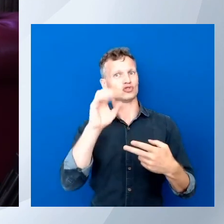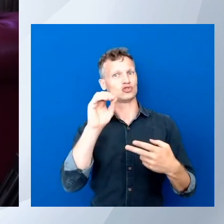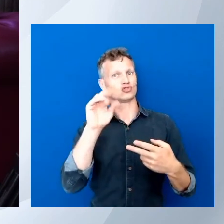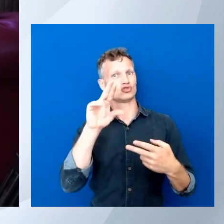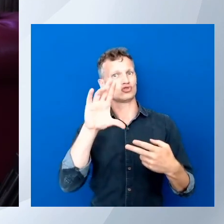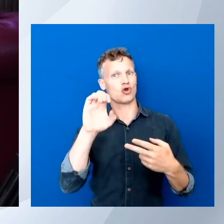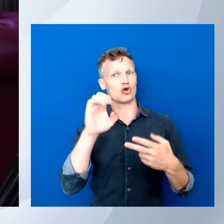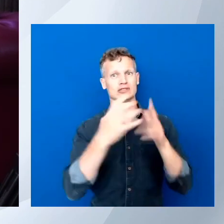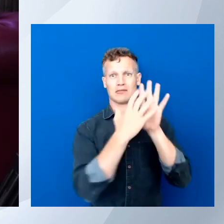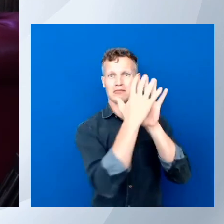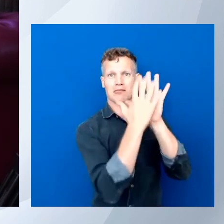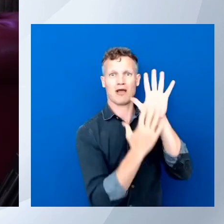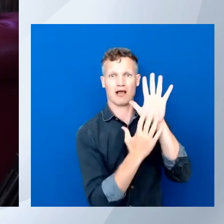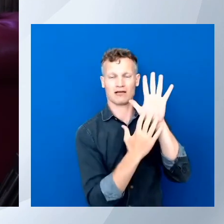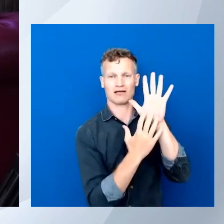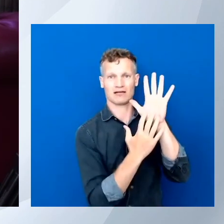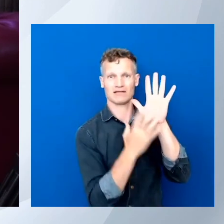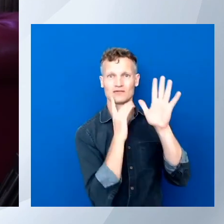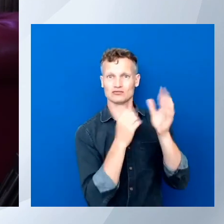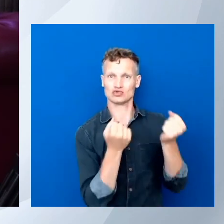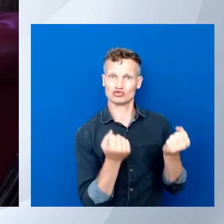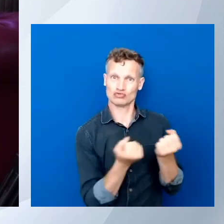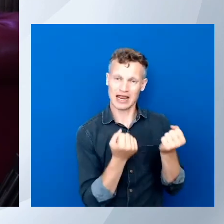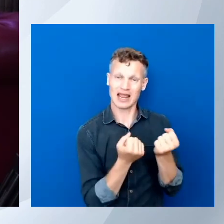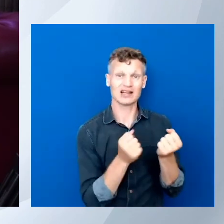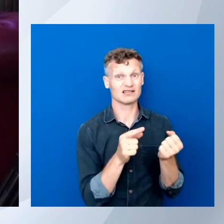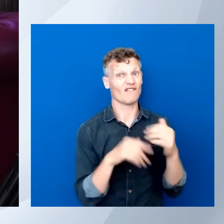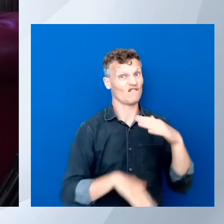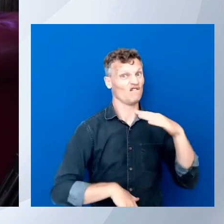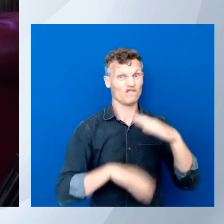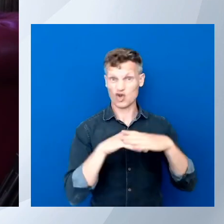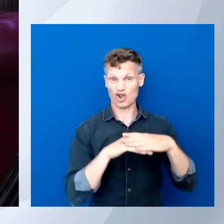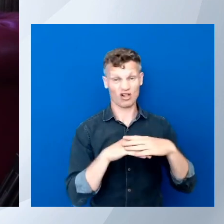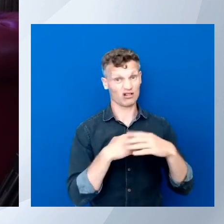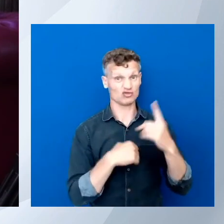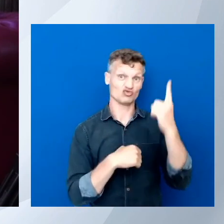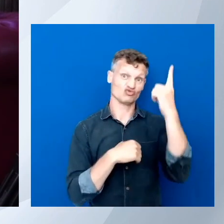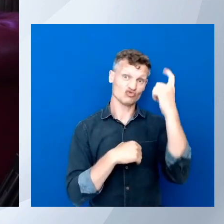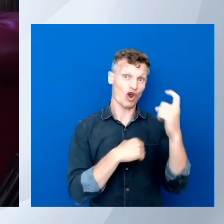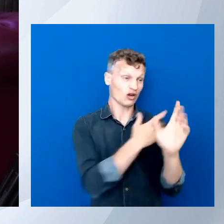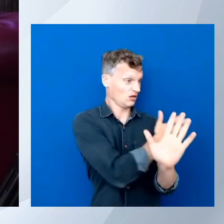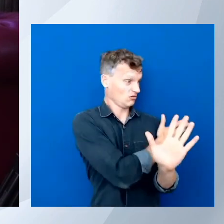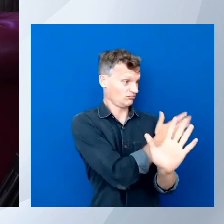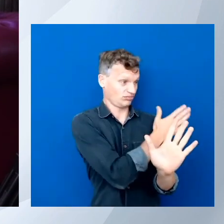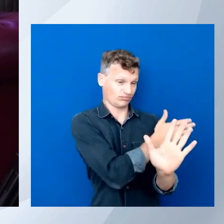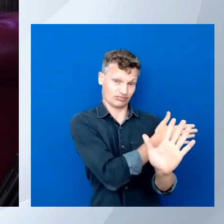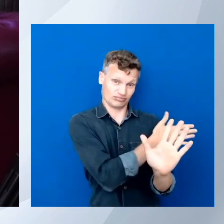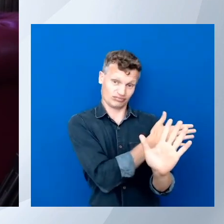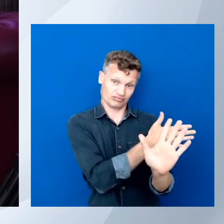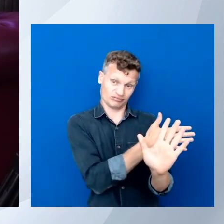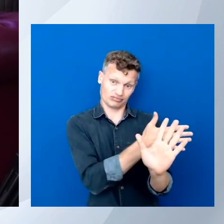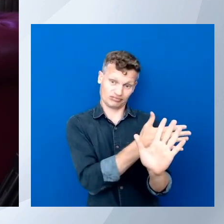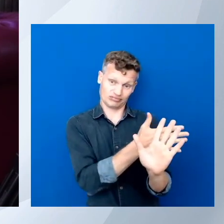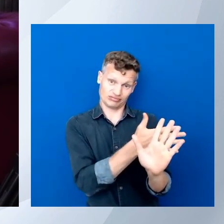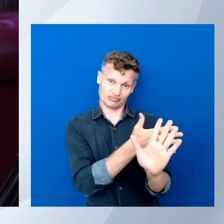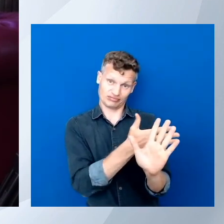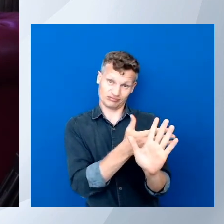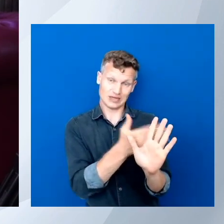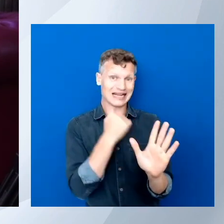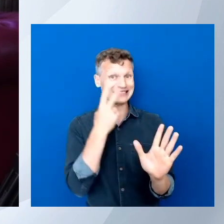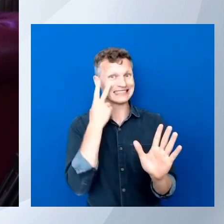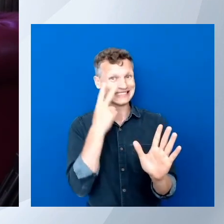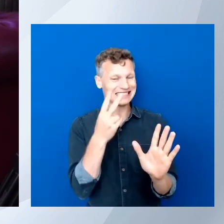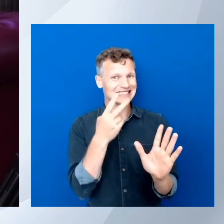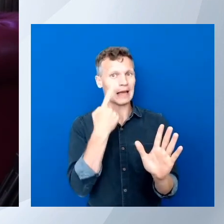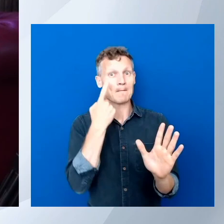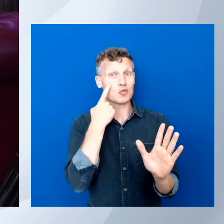full audit trail from start to finish that you can use to prove to your customer or authorities or auditors